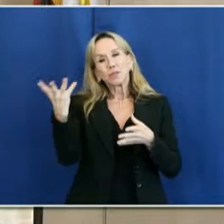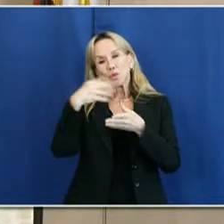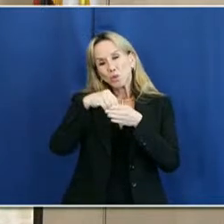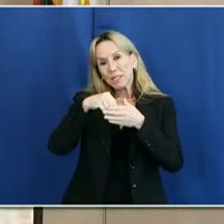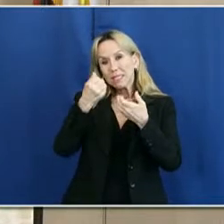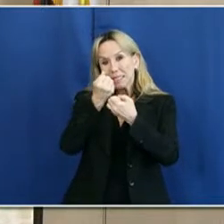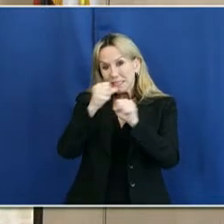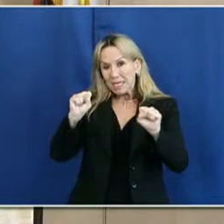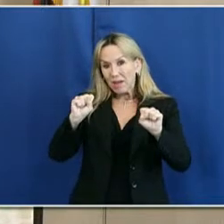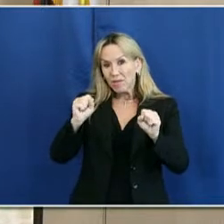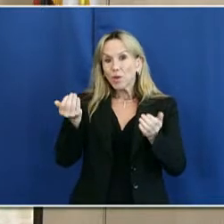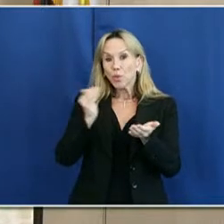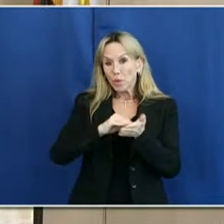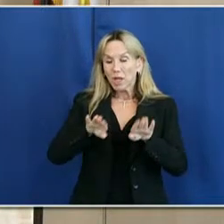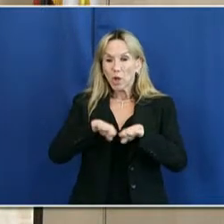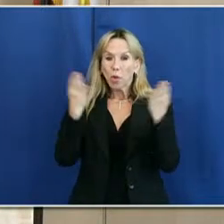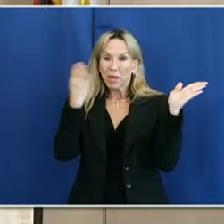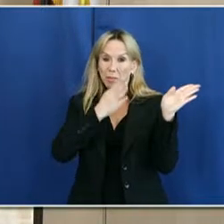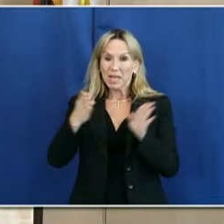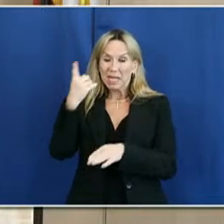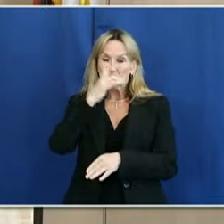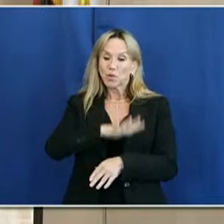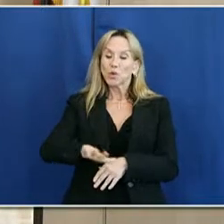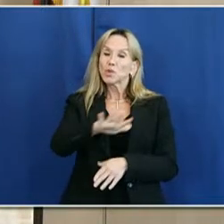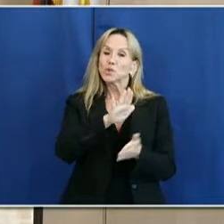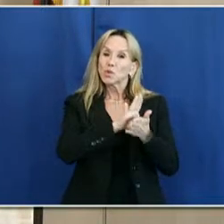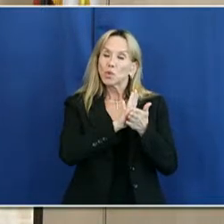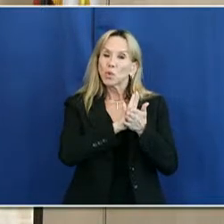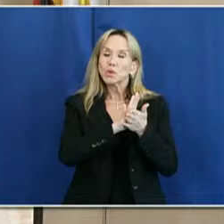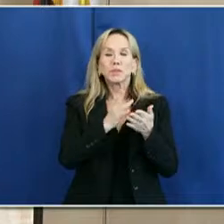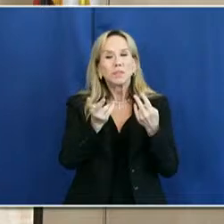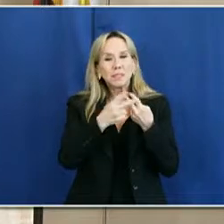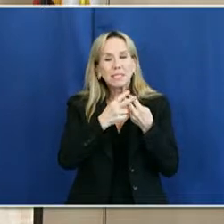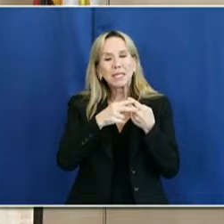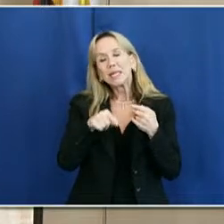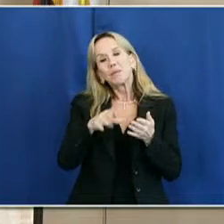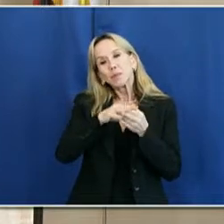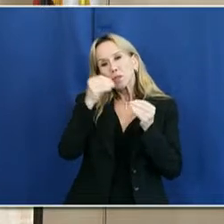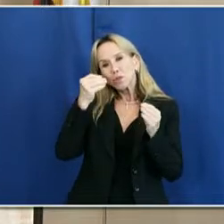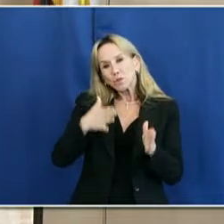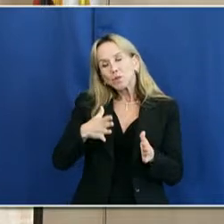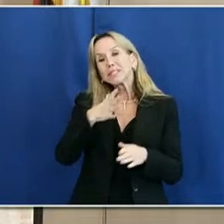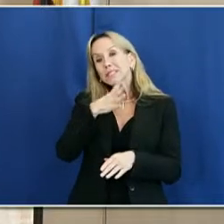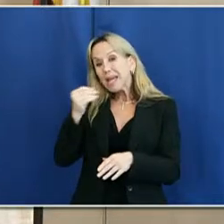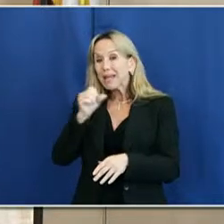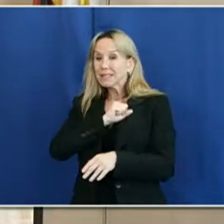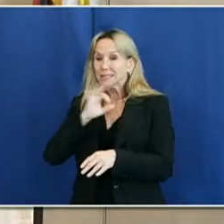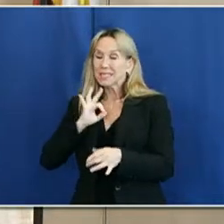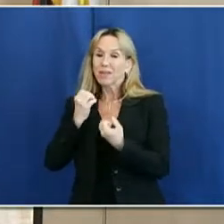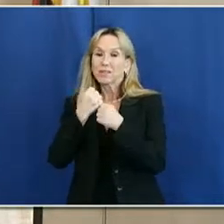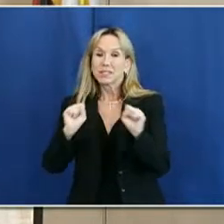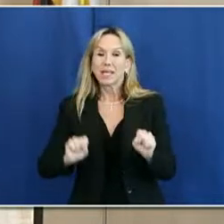plans of the schools that help to keep our children and our staff members safe. Thank you.